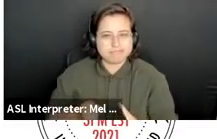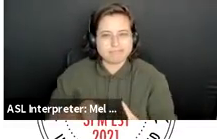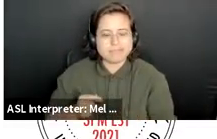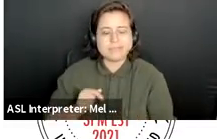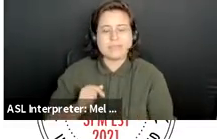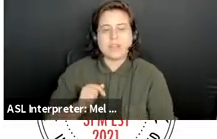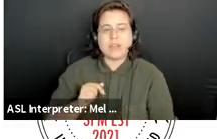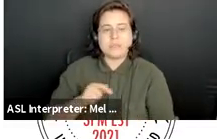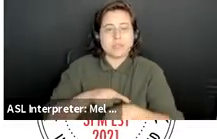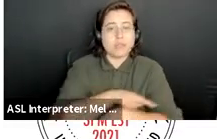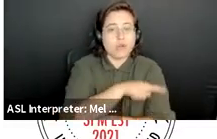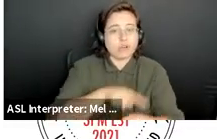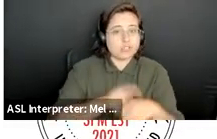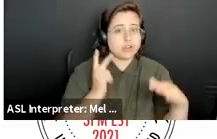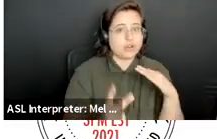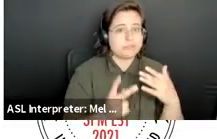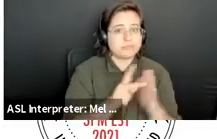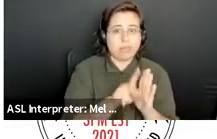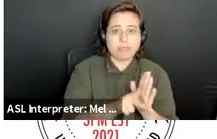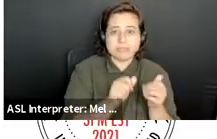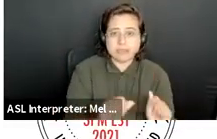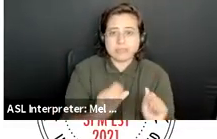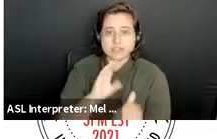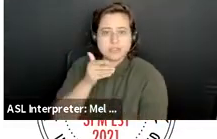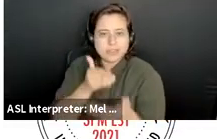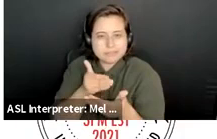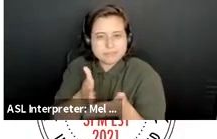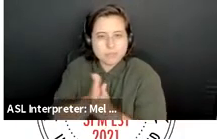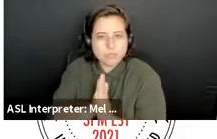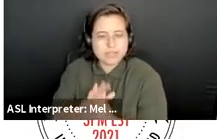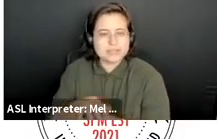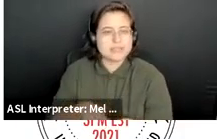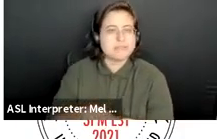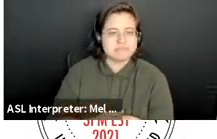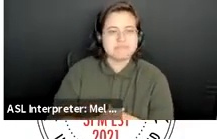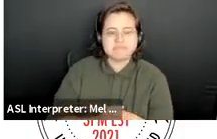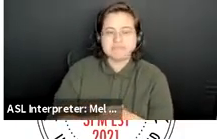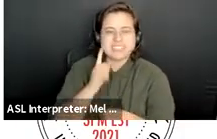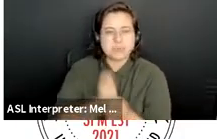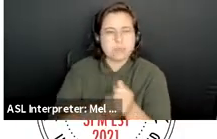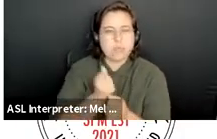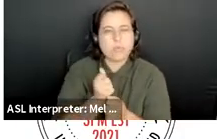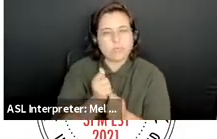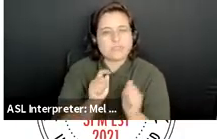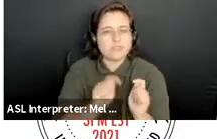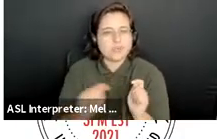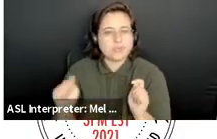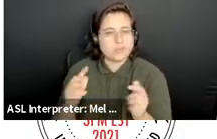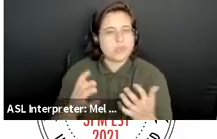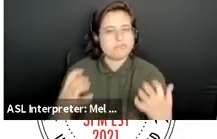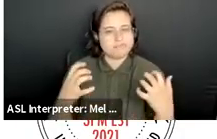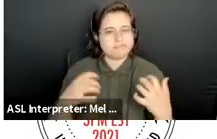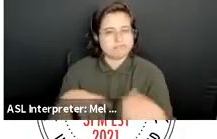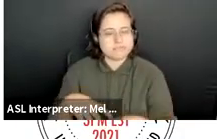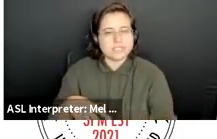the long-term policy efforts are and what the near-term requests are on this. And I think most of you who are listening to this